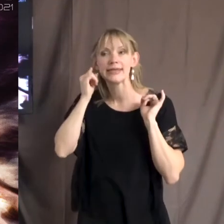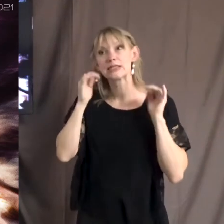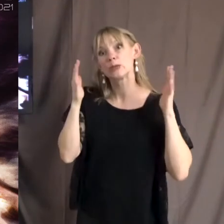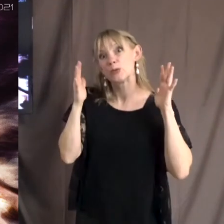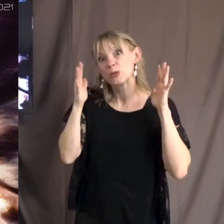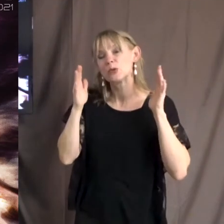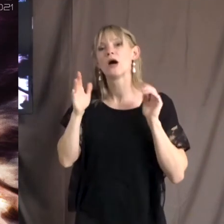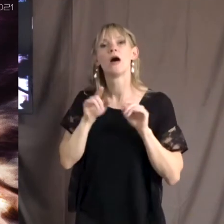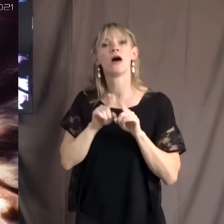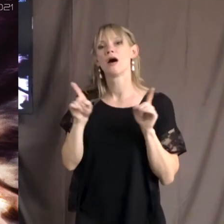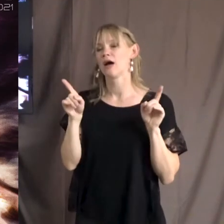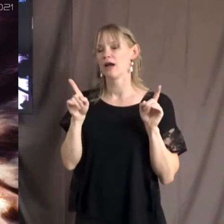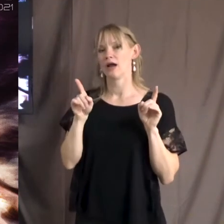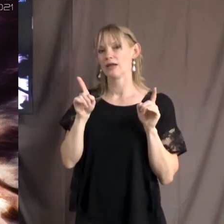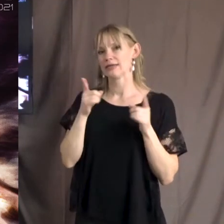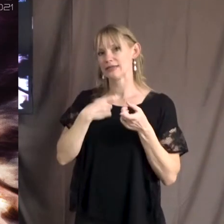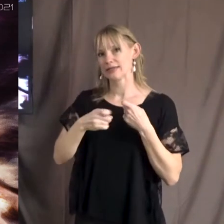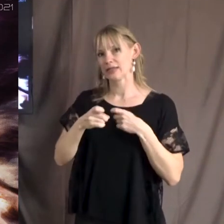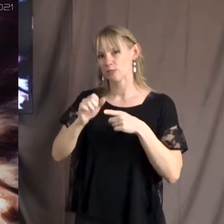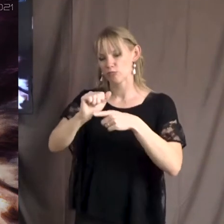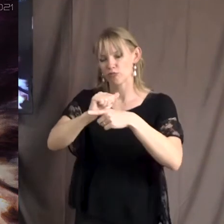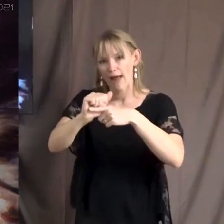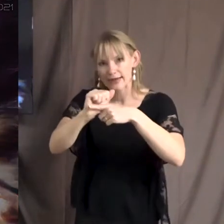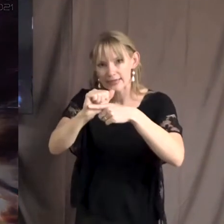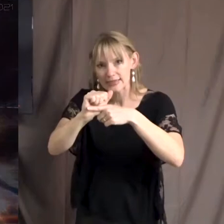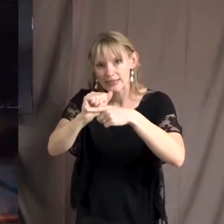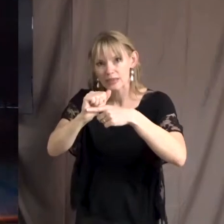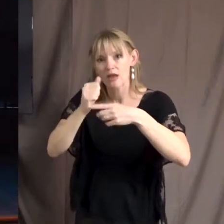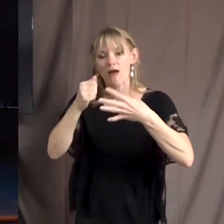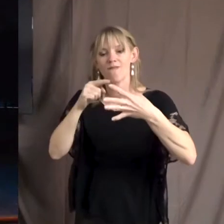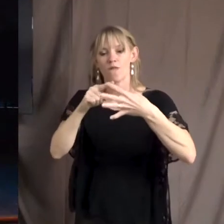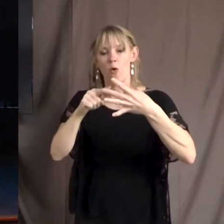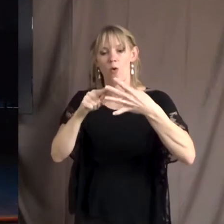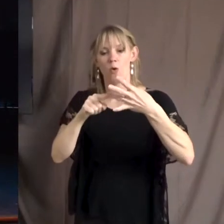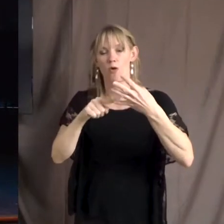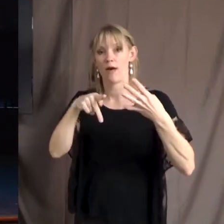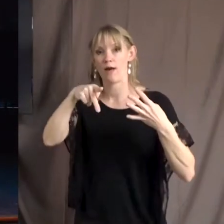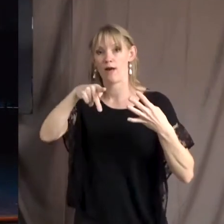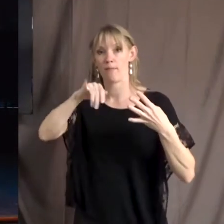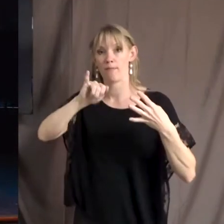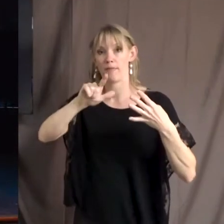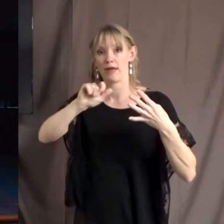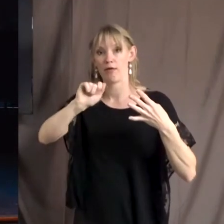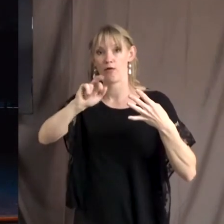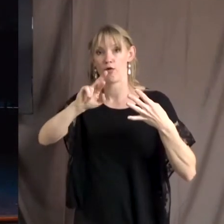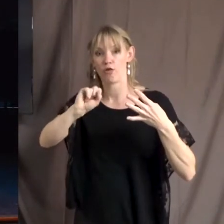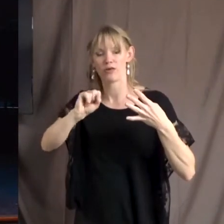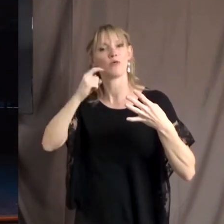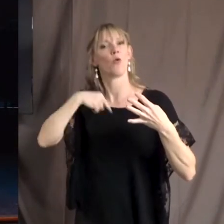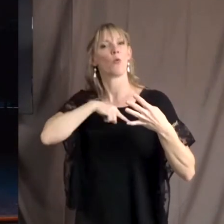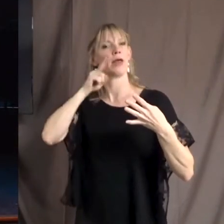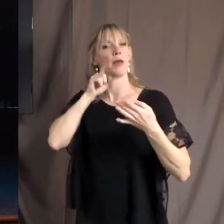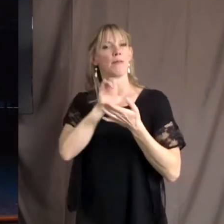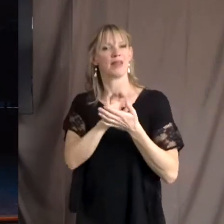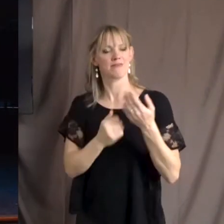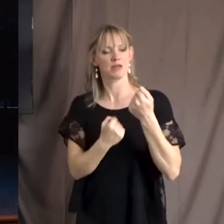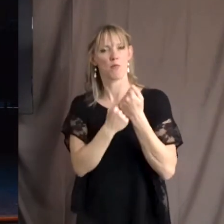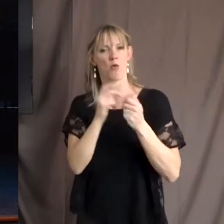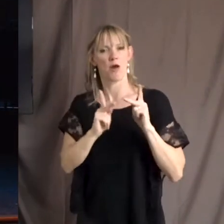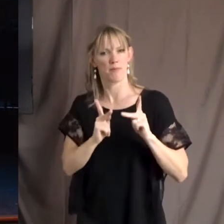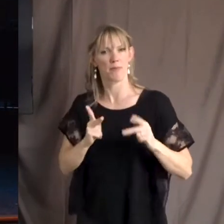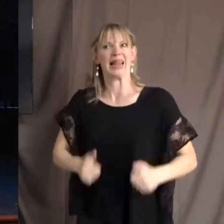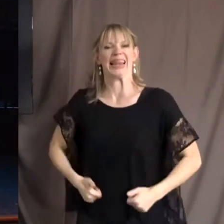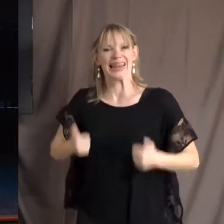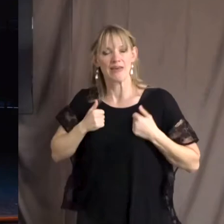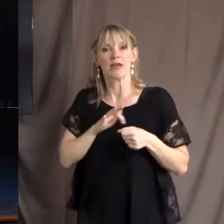but to give practices and to give 4 pillars that we believe support people in living an abundant life